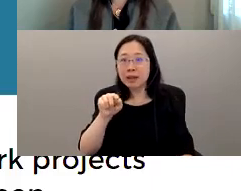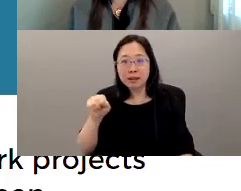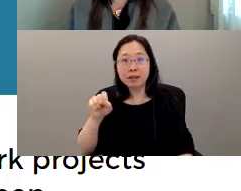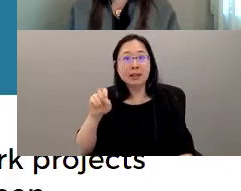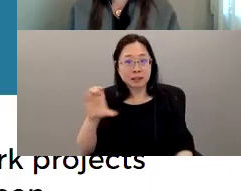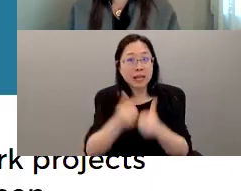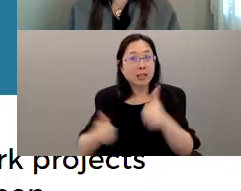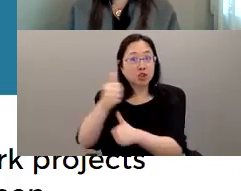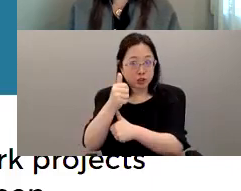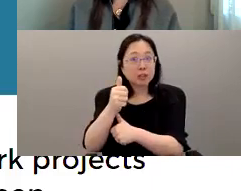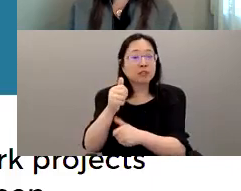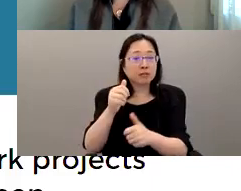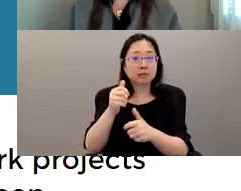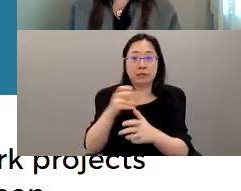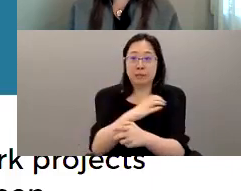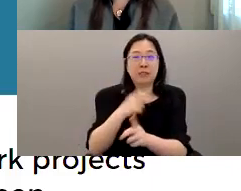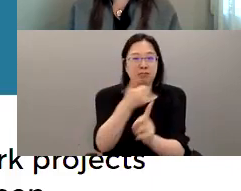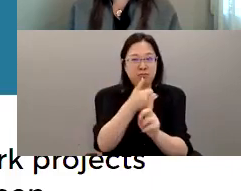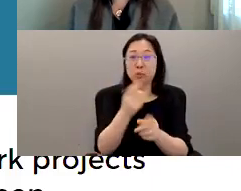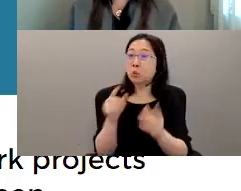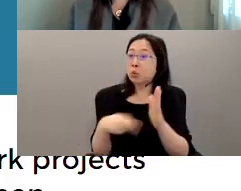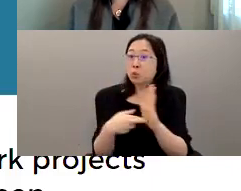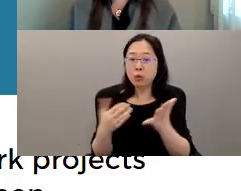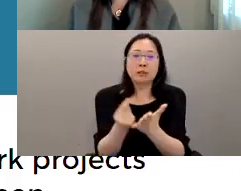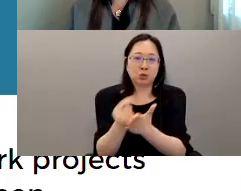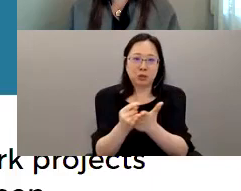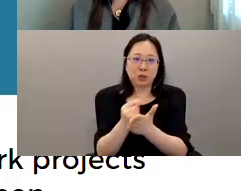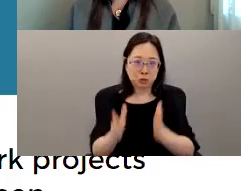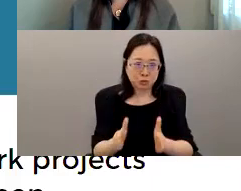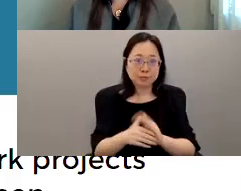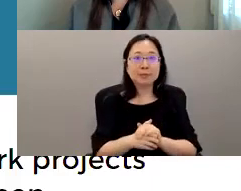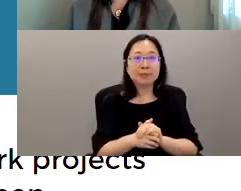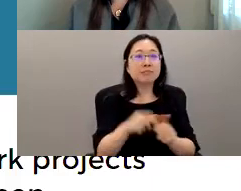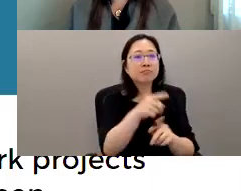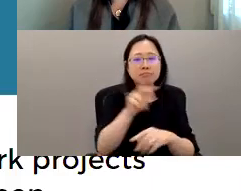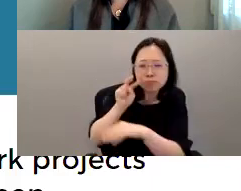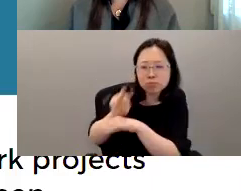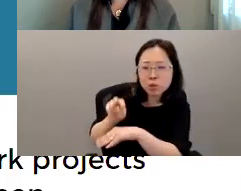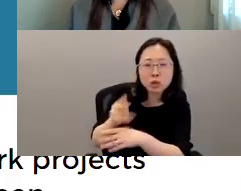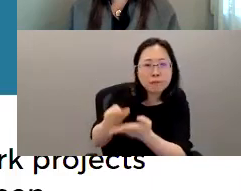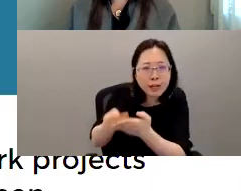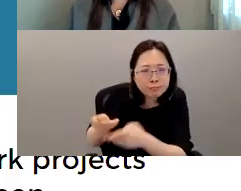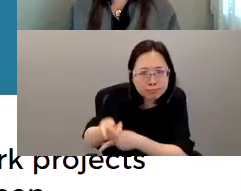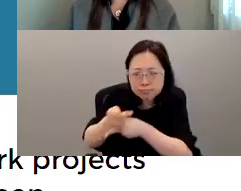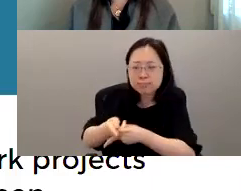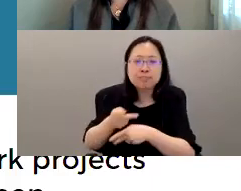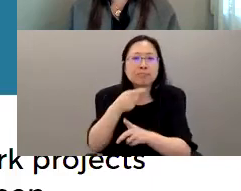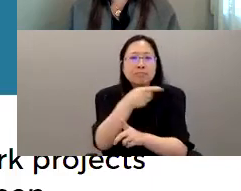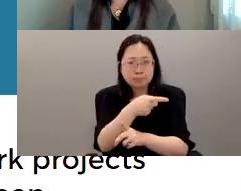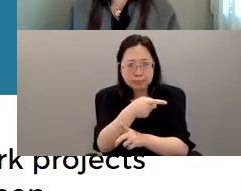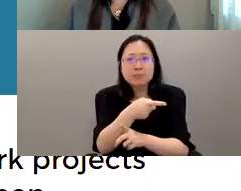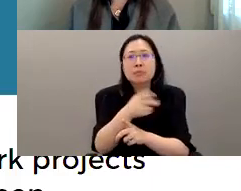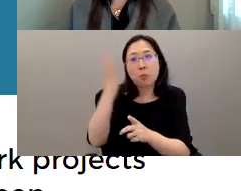as a treasurer. She has looked after the funds for PSAN since has received